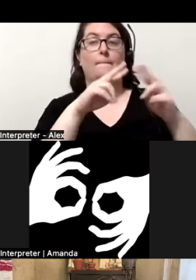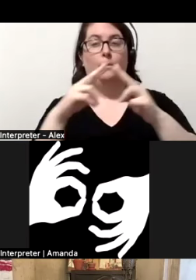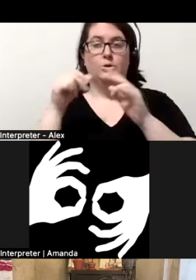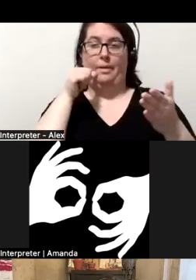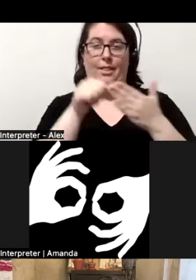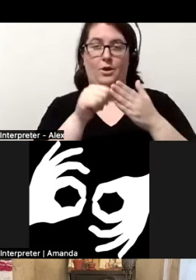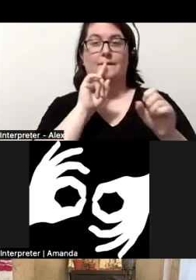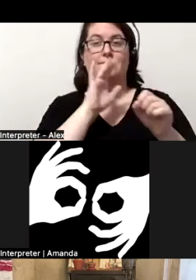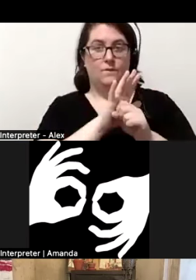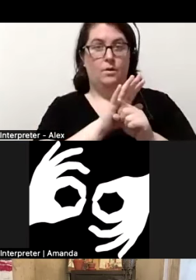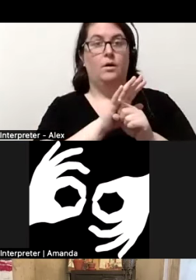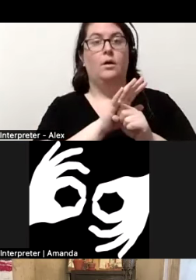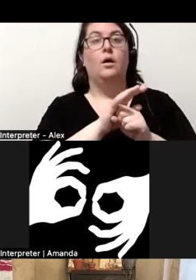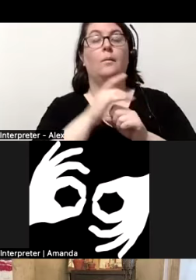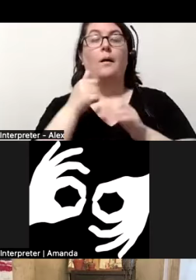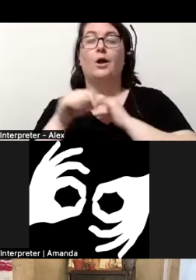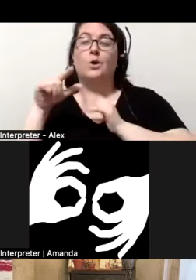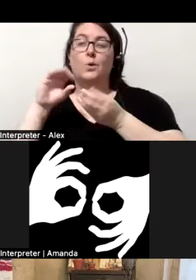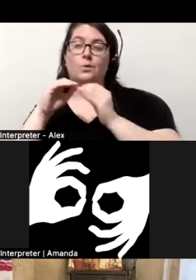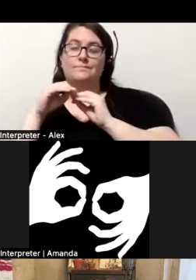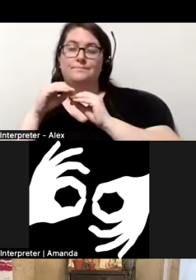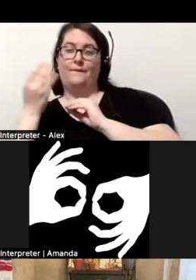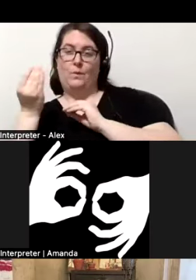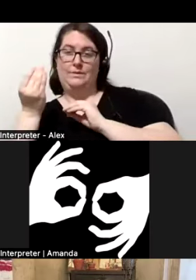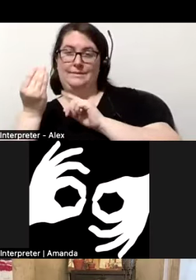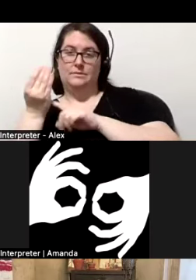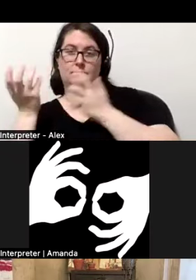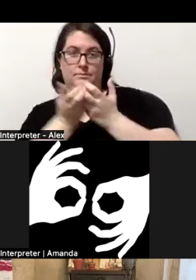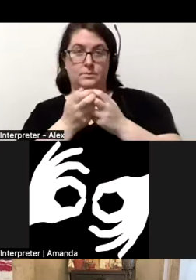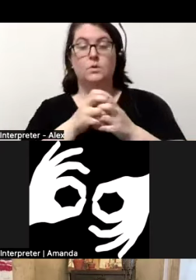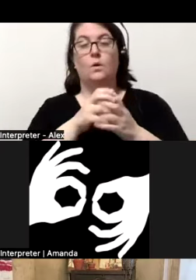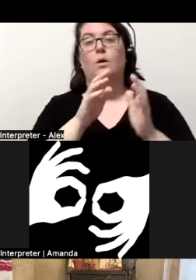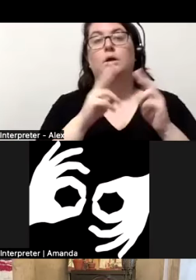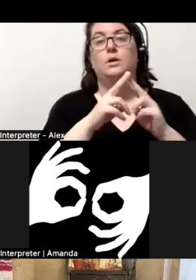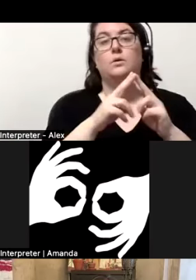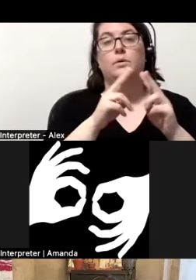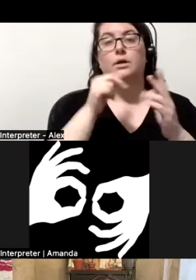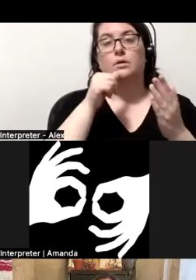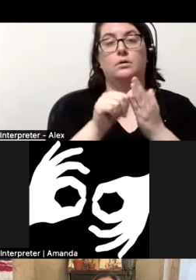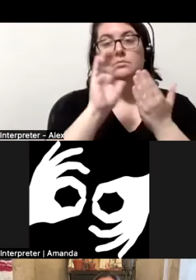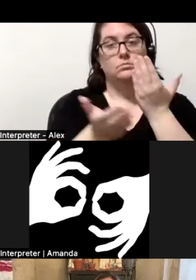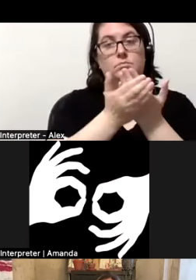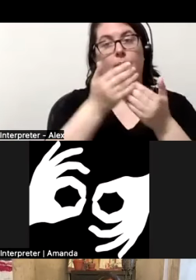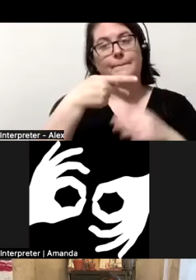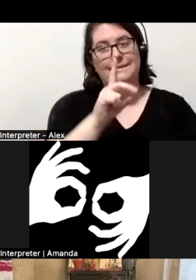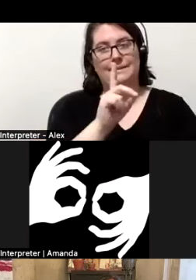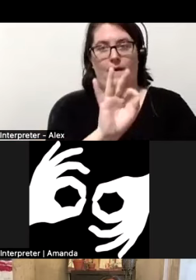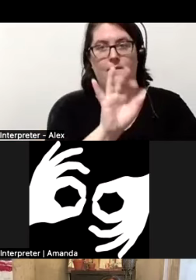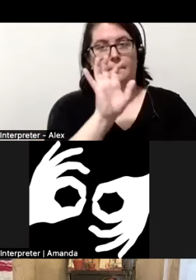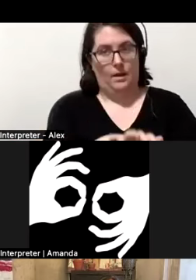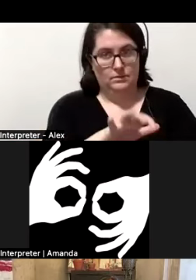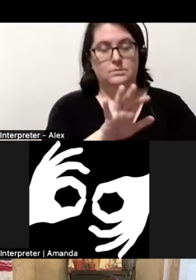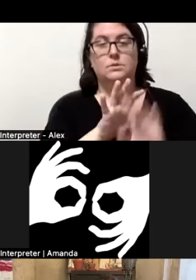identified in question 14. The partnership letters should be attached to your application in PDF format. So it's